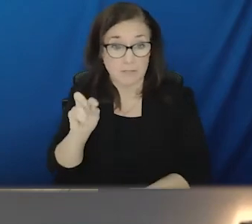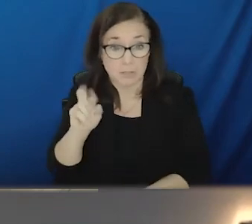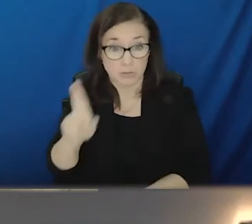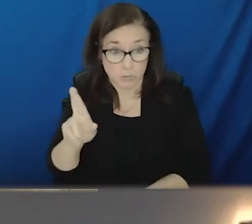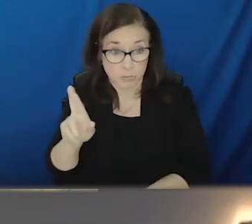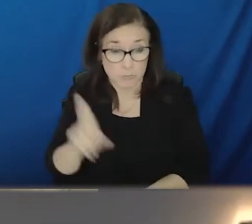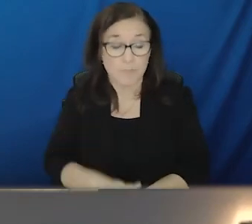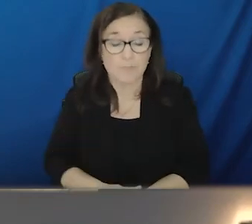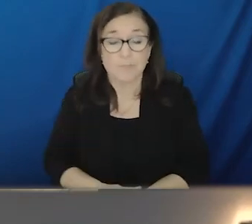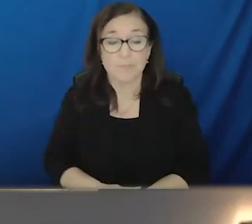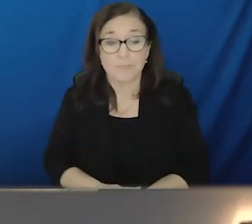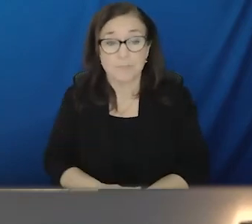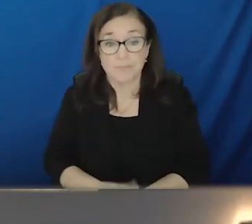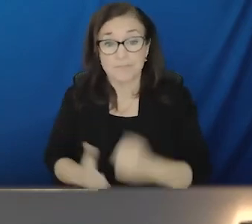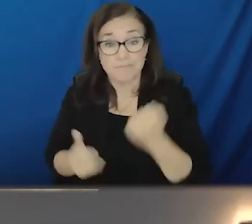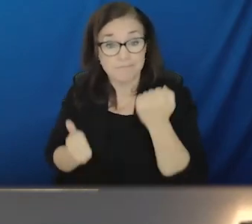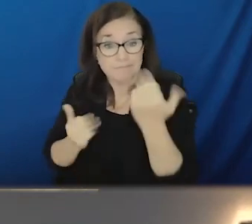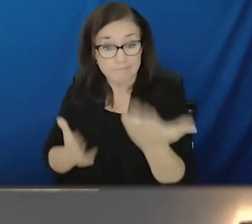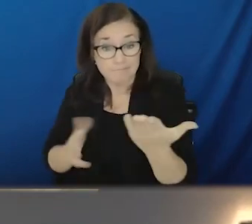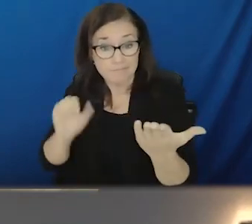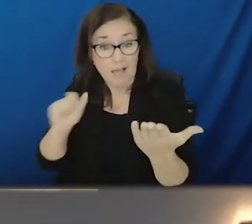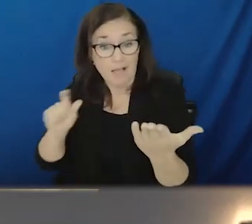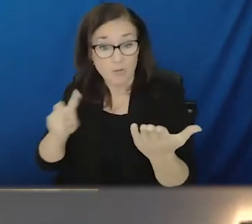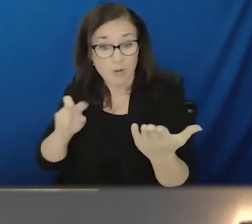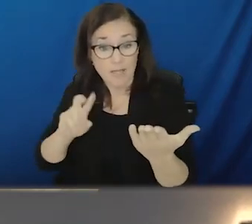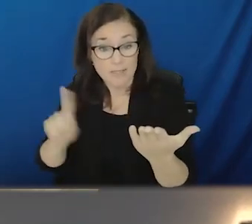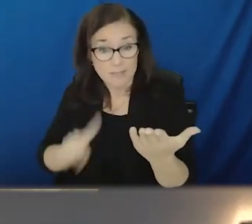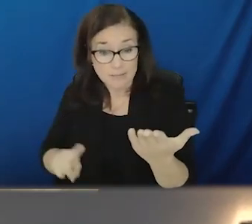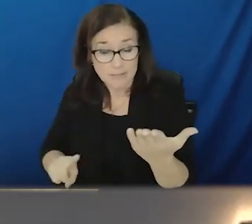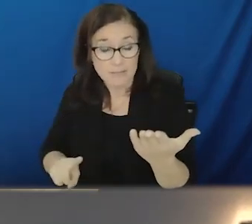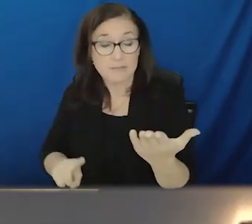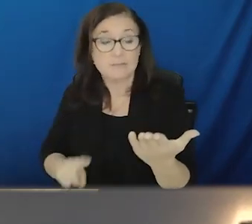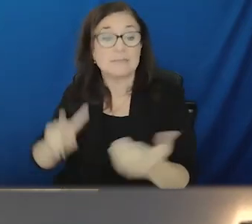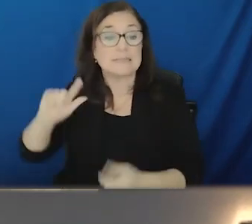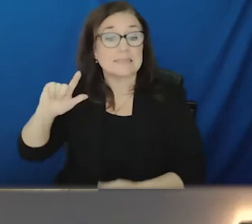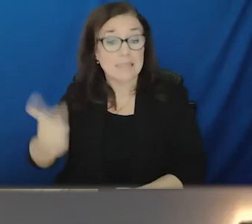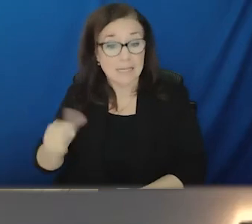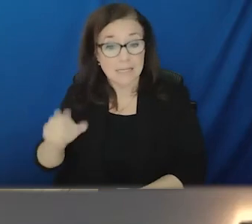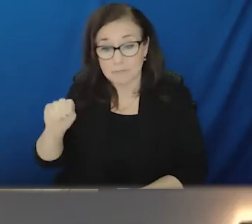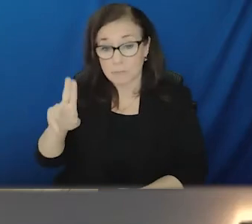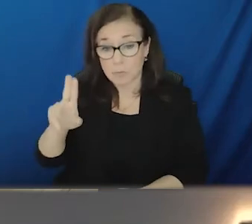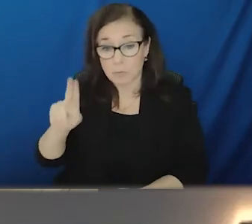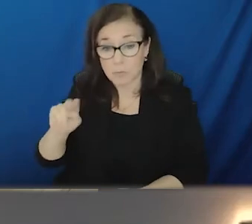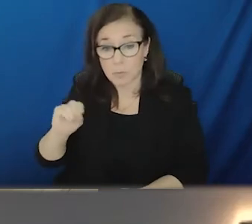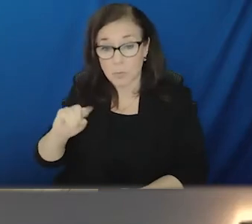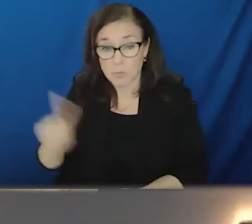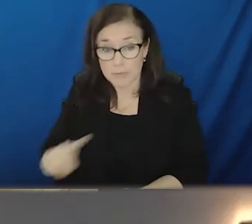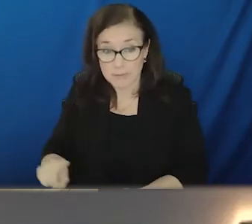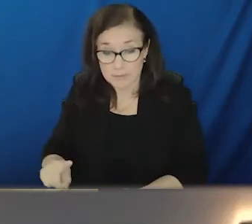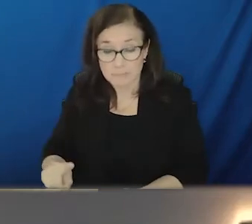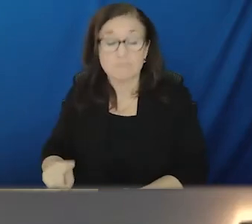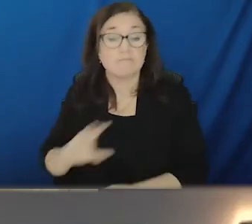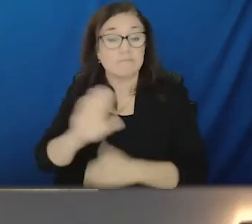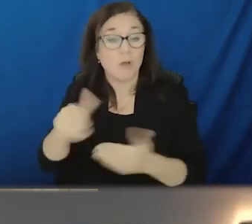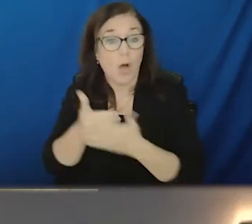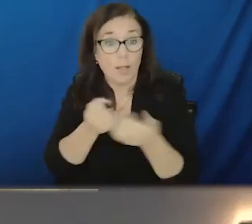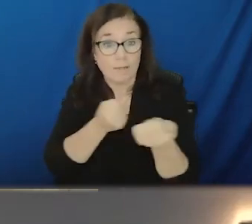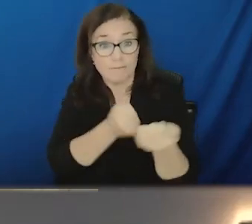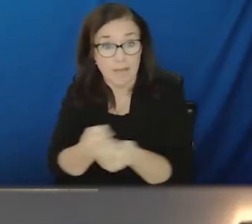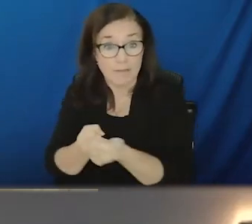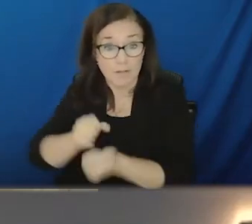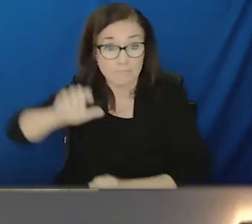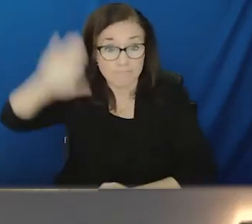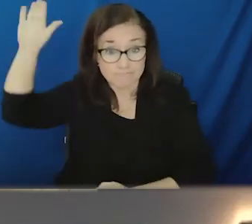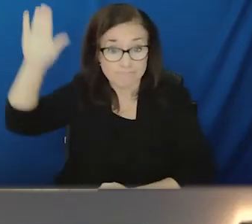moved. Thank you, Ms. Alvarez. And is there a second? Thank you, Ms. Munoz. All in favor, please signify by raising your hand and